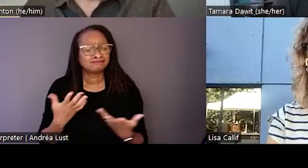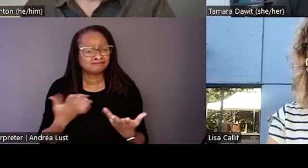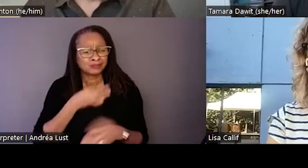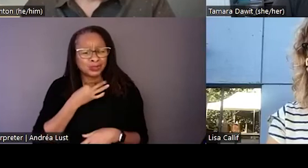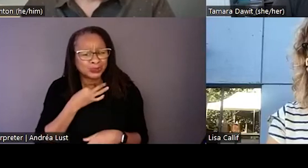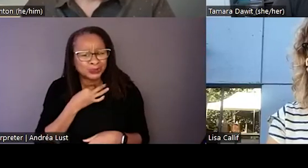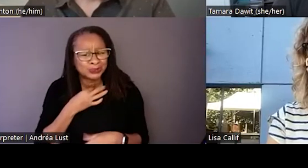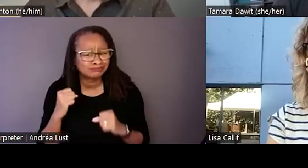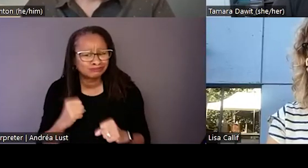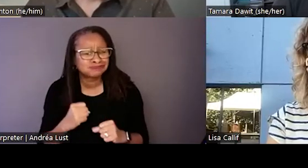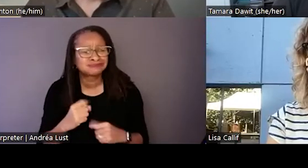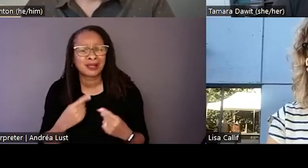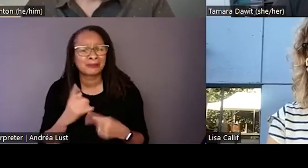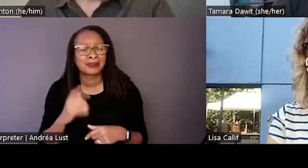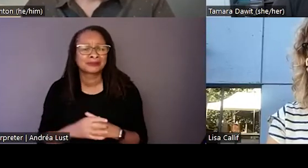because of your